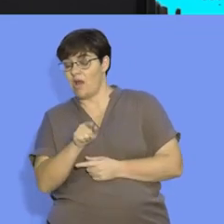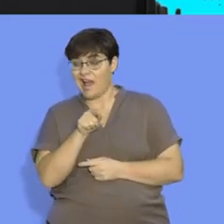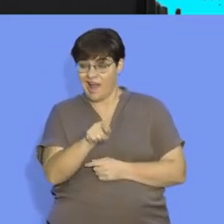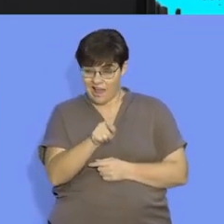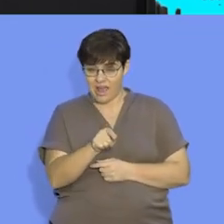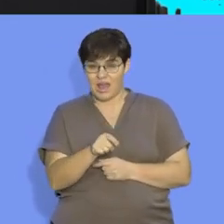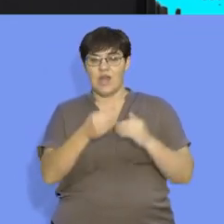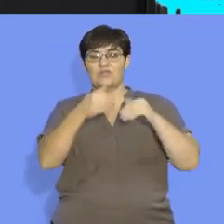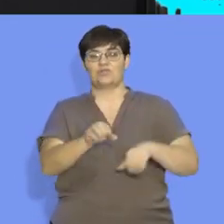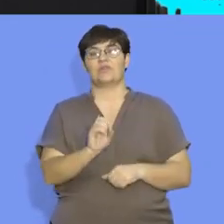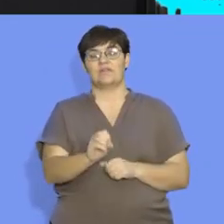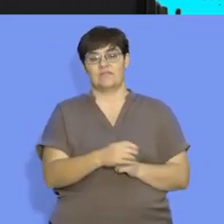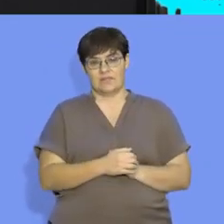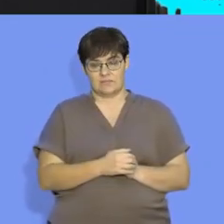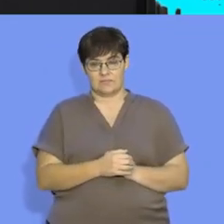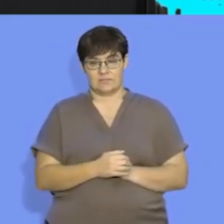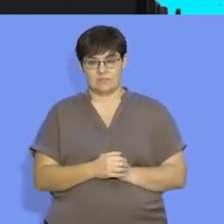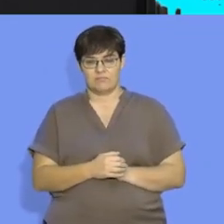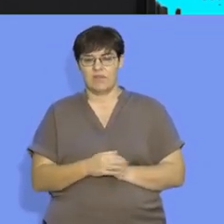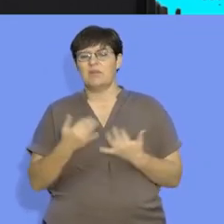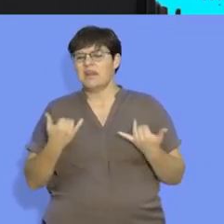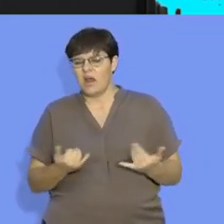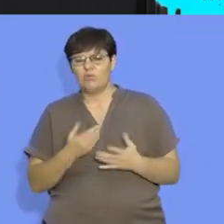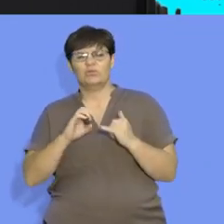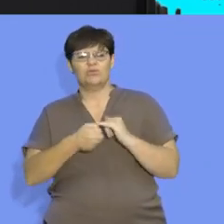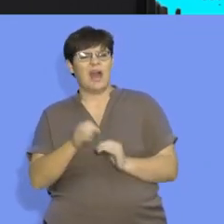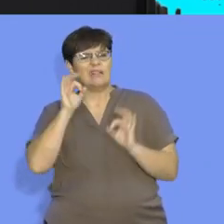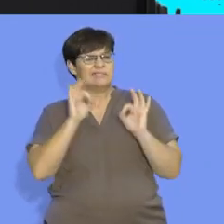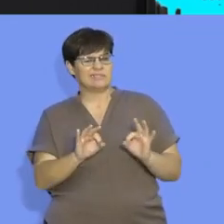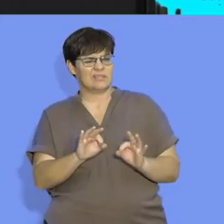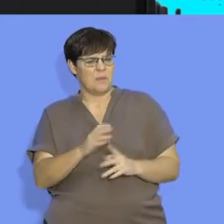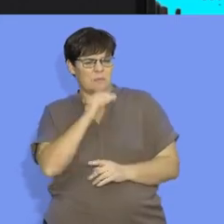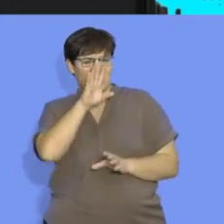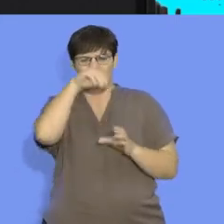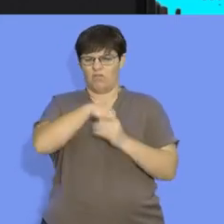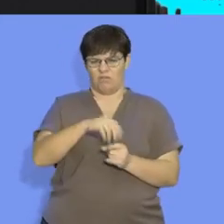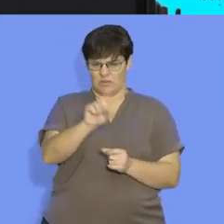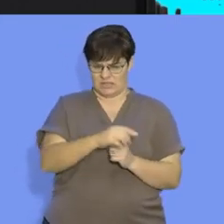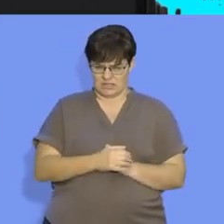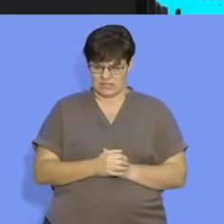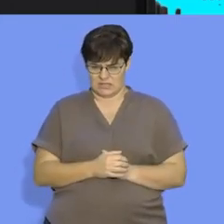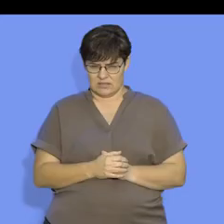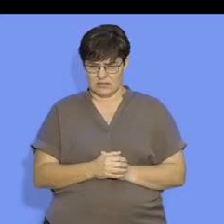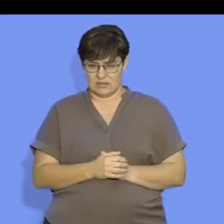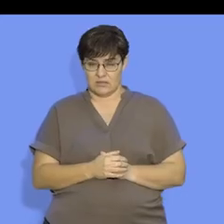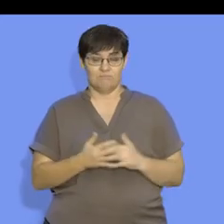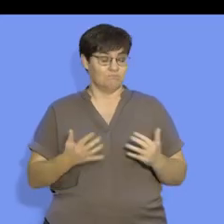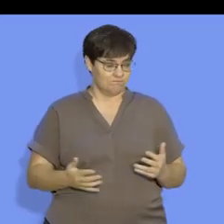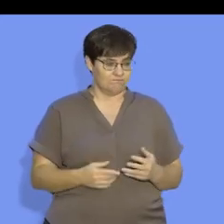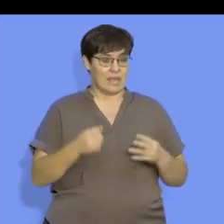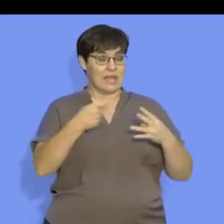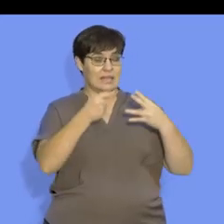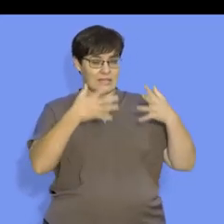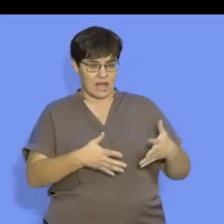that, type of a role in an acid-base reaction. But let's try and understand exactly what that entails, right? Okay,